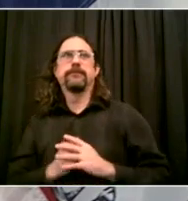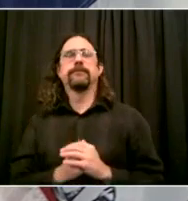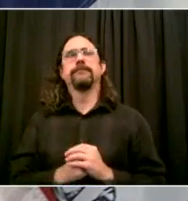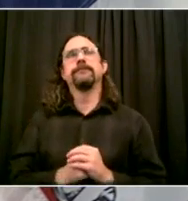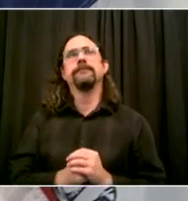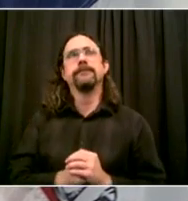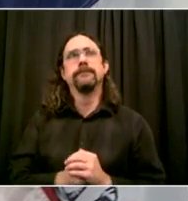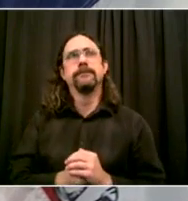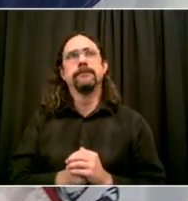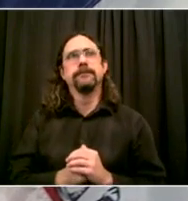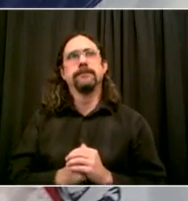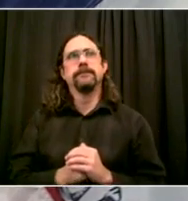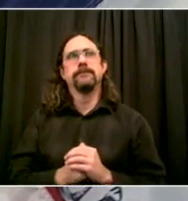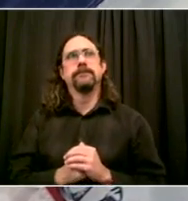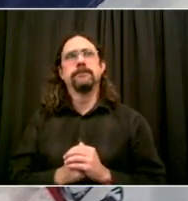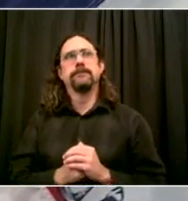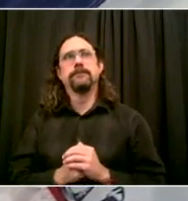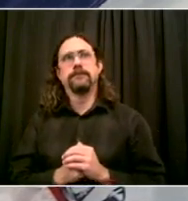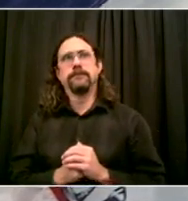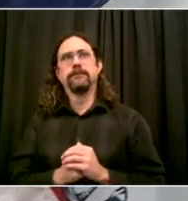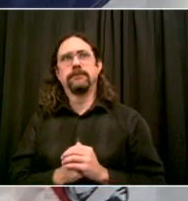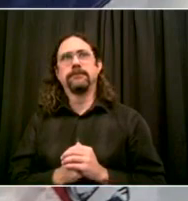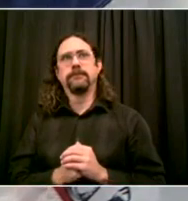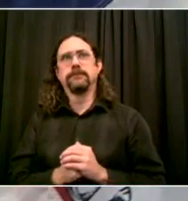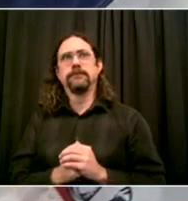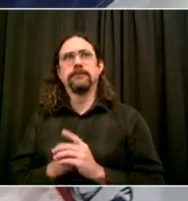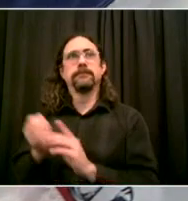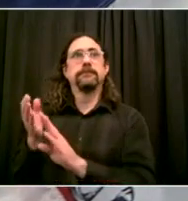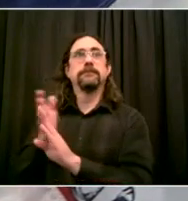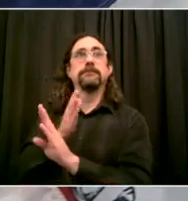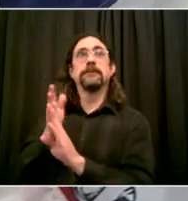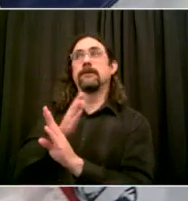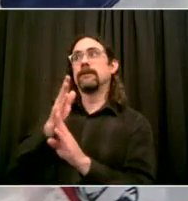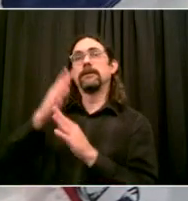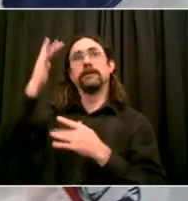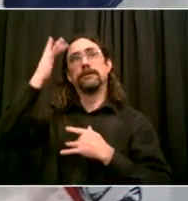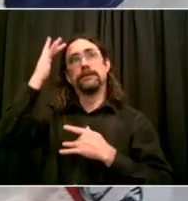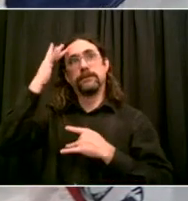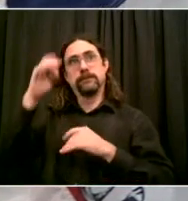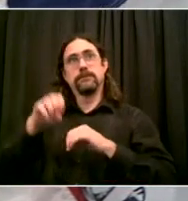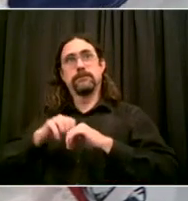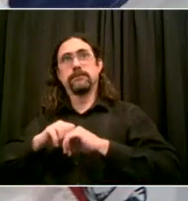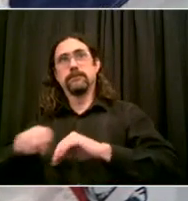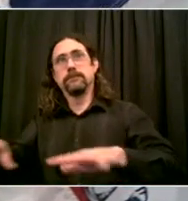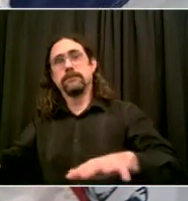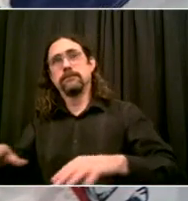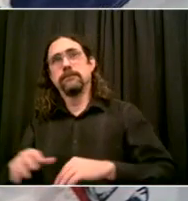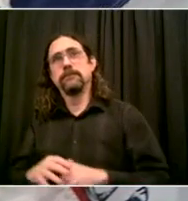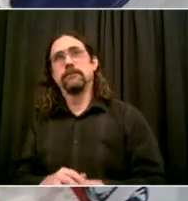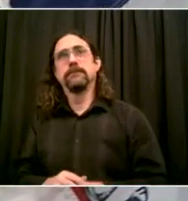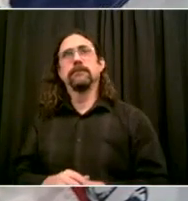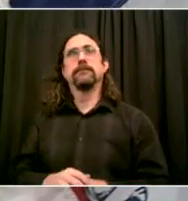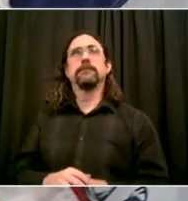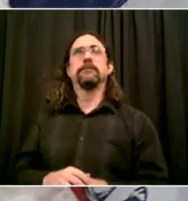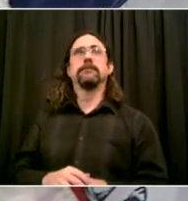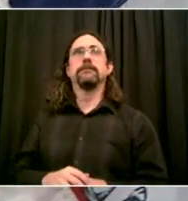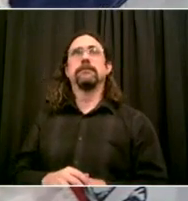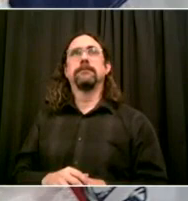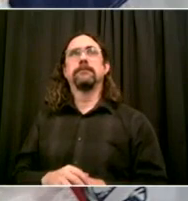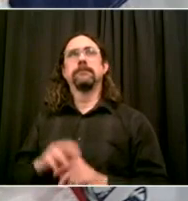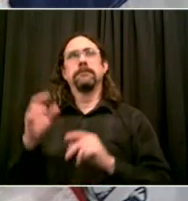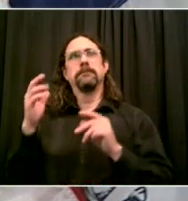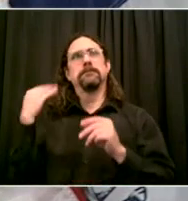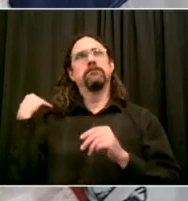their own actions, their own behavior, and we need them to do that again. So the more that people wear masks, practice